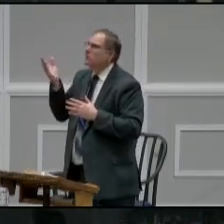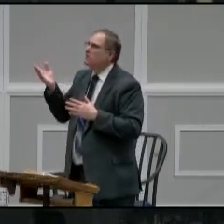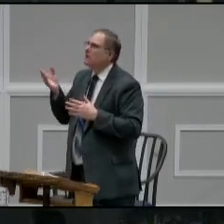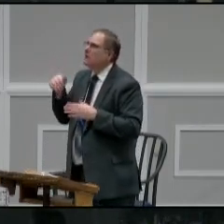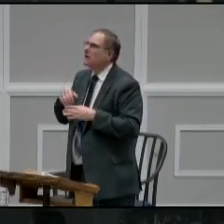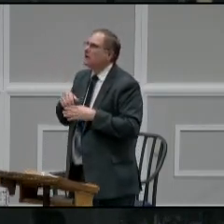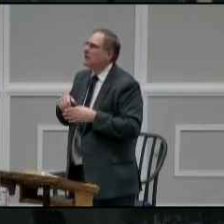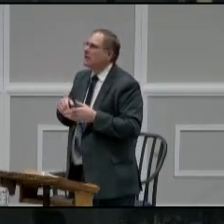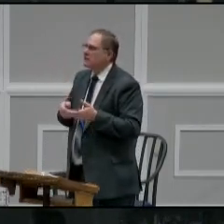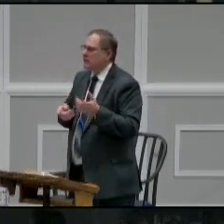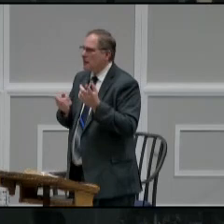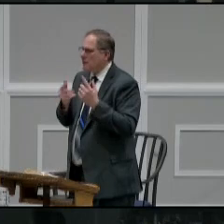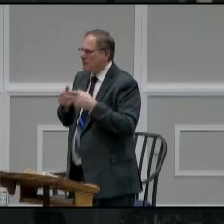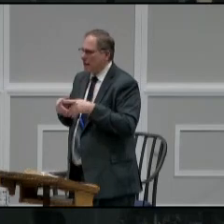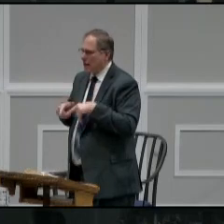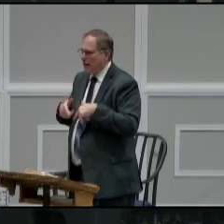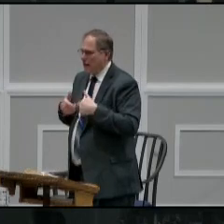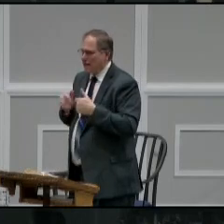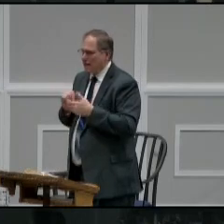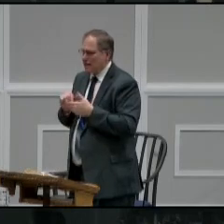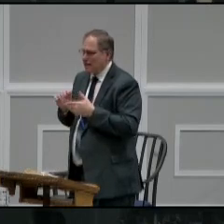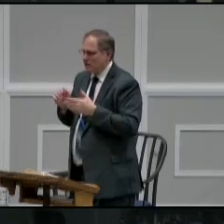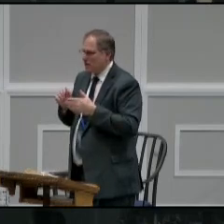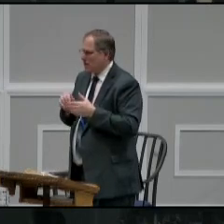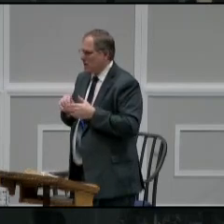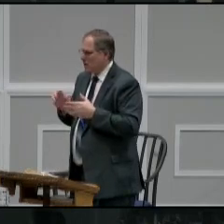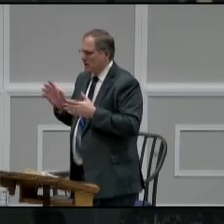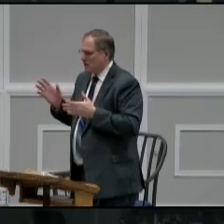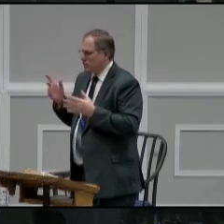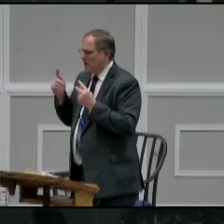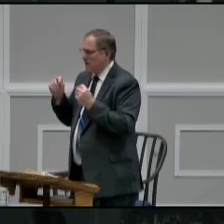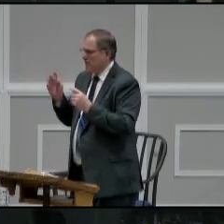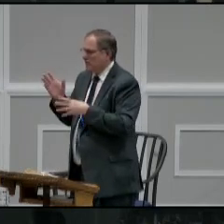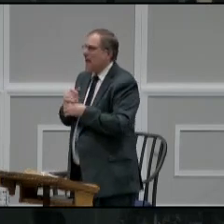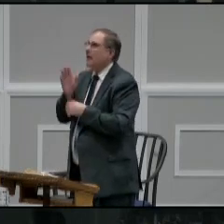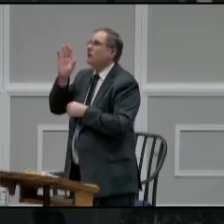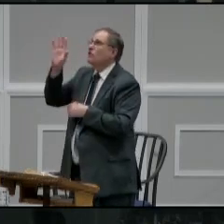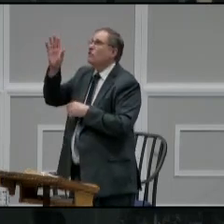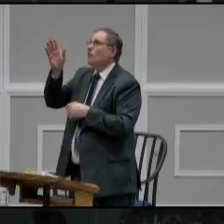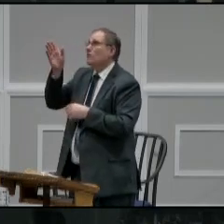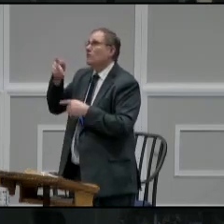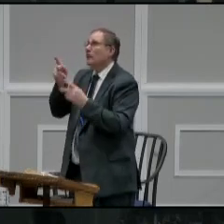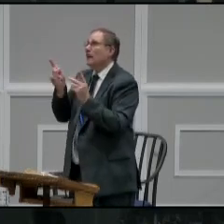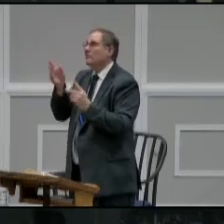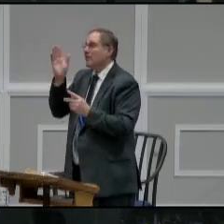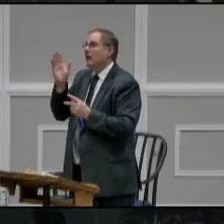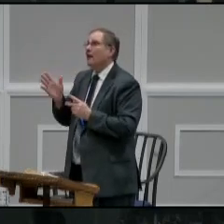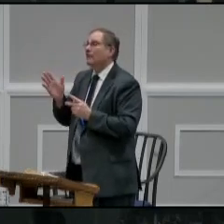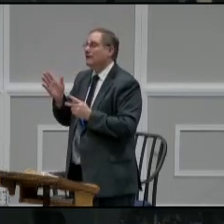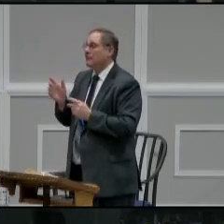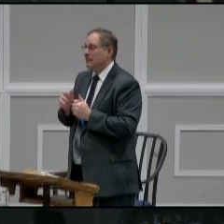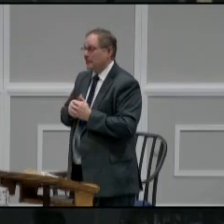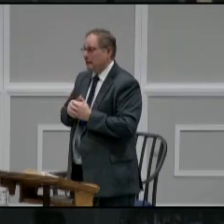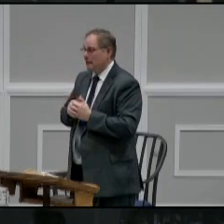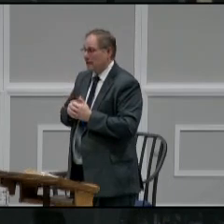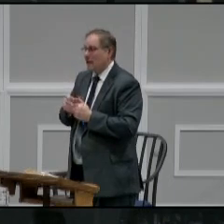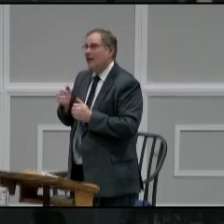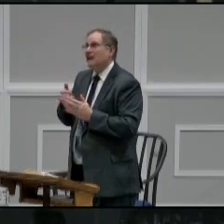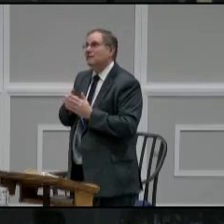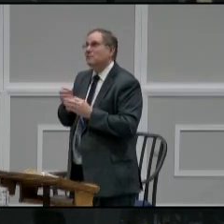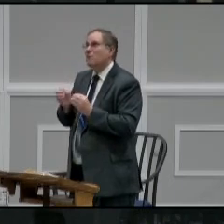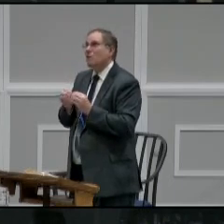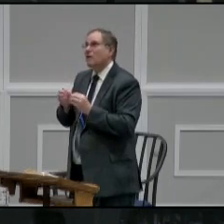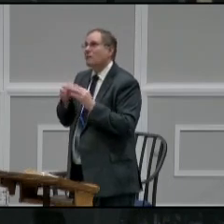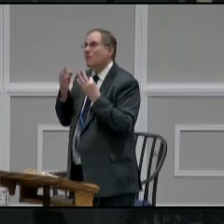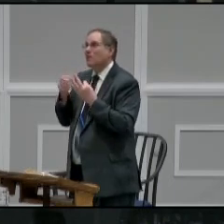energy? Is there something that has crept into my life, God, that is trying to take your place or that has taken your place and that's more important to me